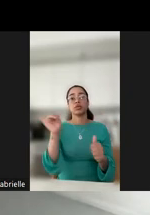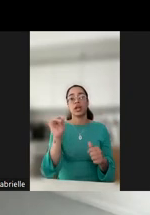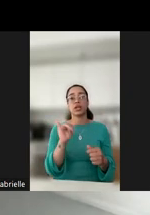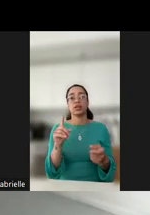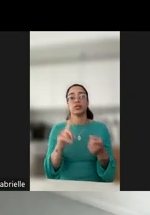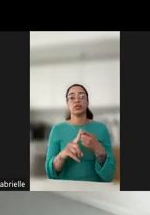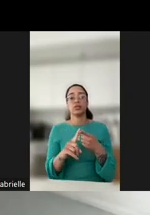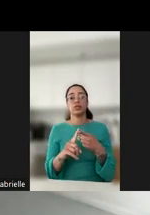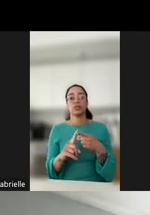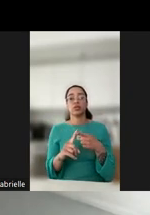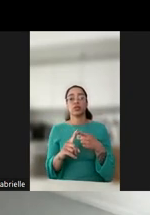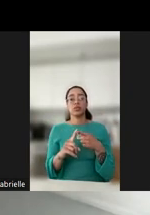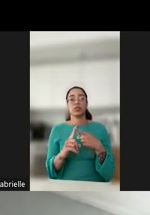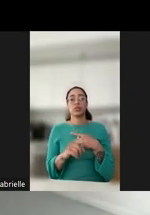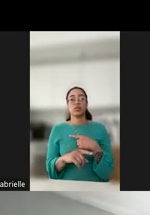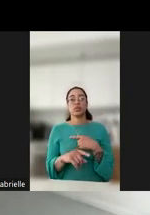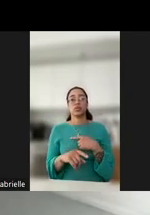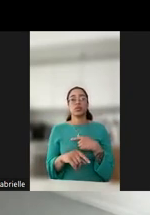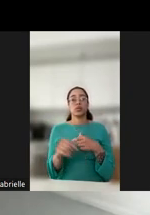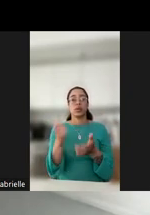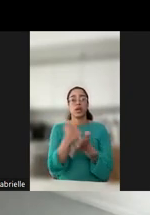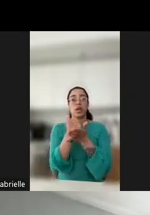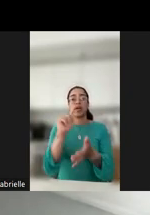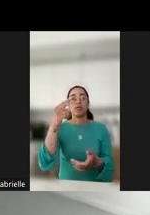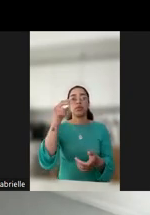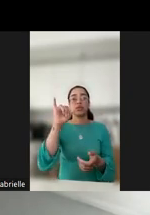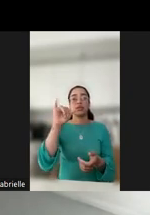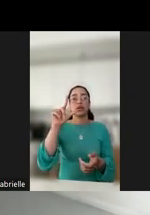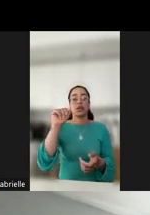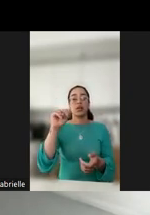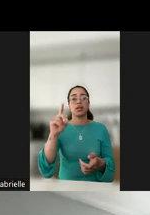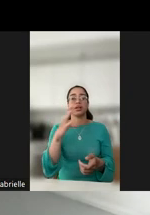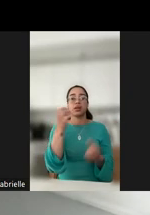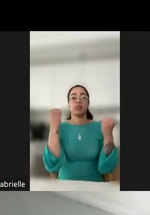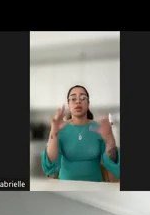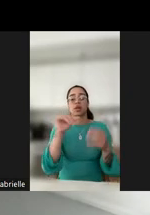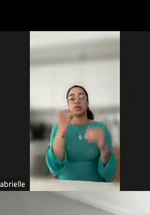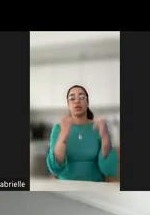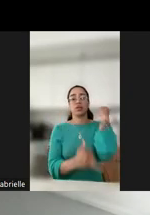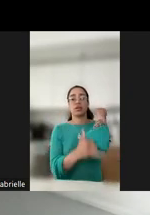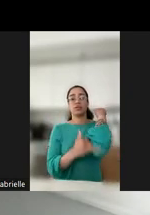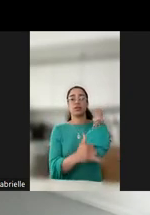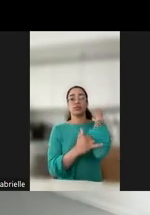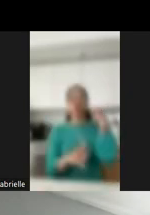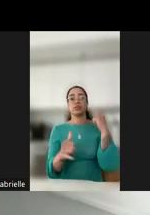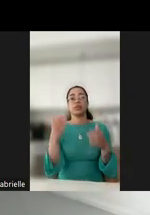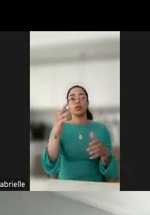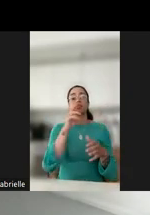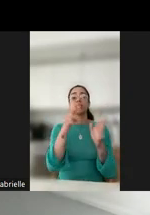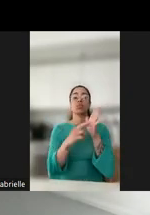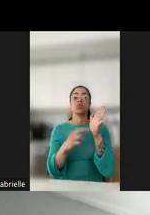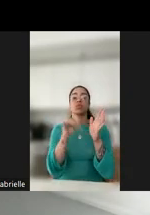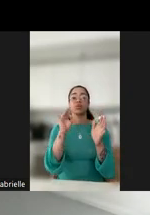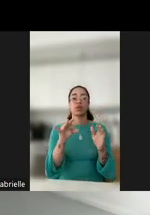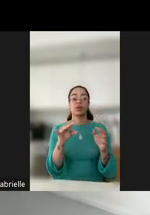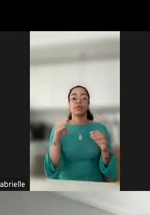Thailand, and then to many other countries. This is what the route of immigration of the Hmong came to